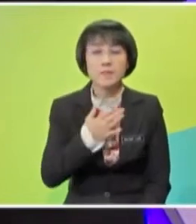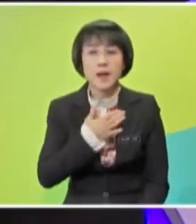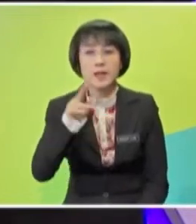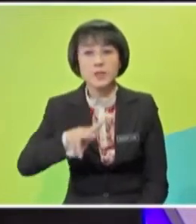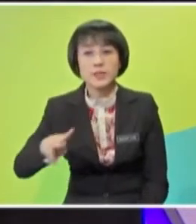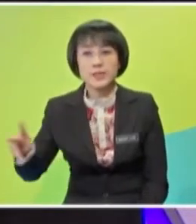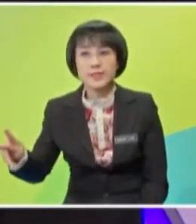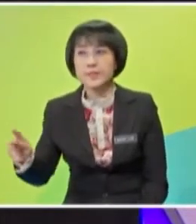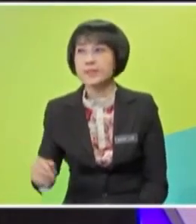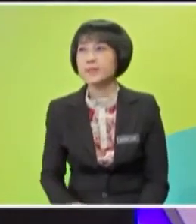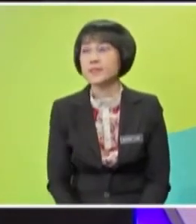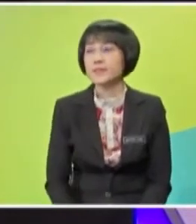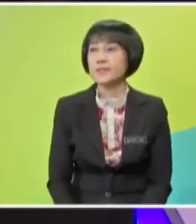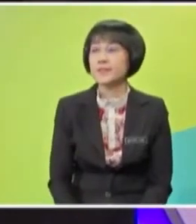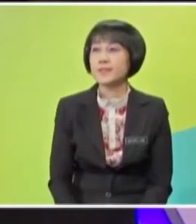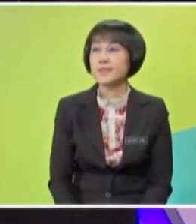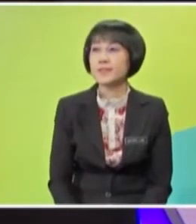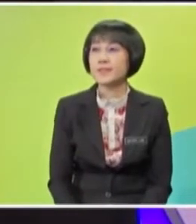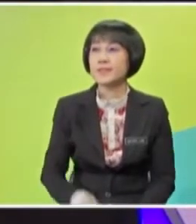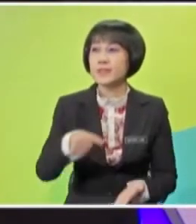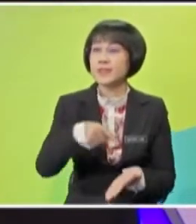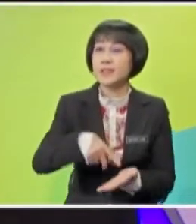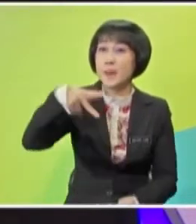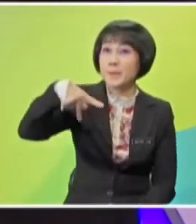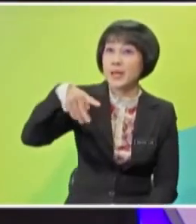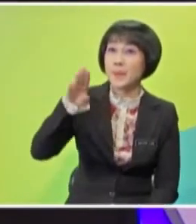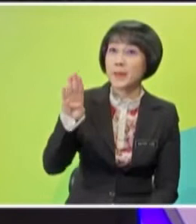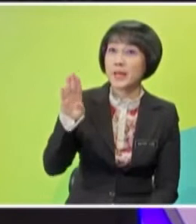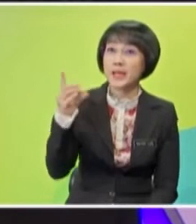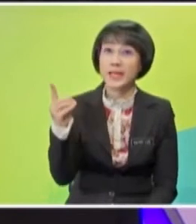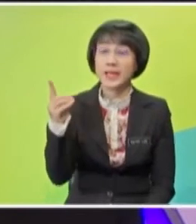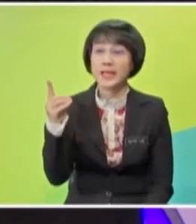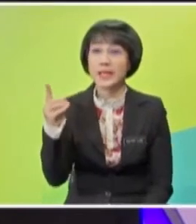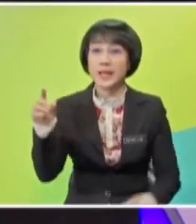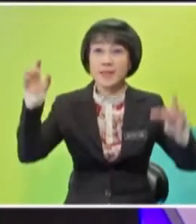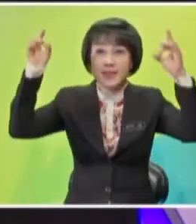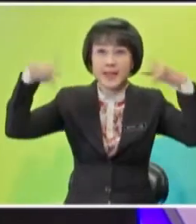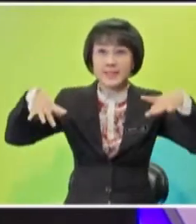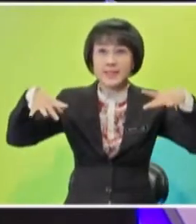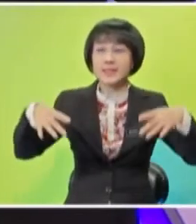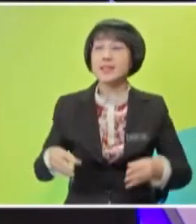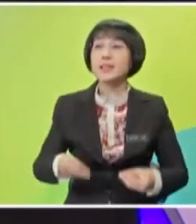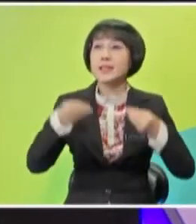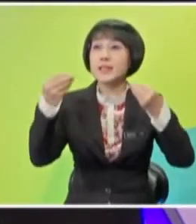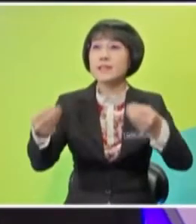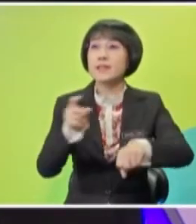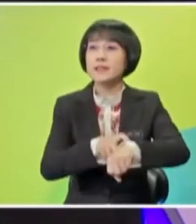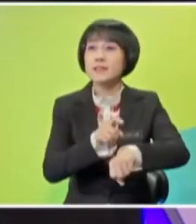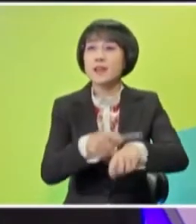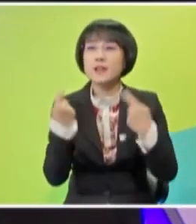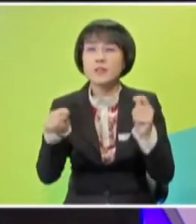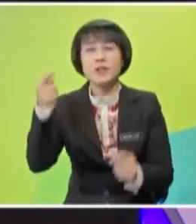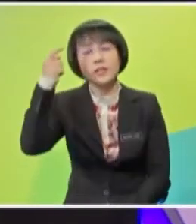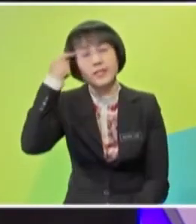this. Okay, because this is going to be a PBD, so we are going to give them some time to actually try to